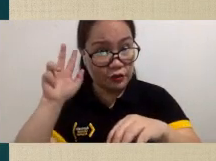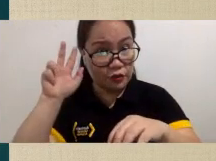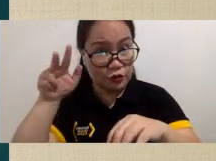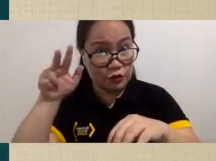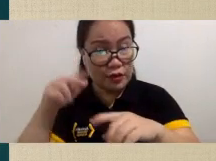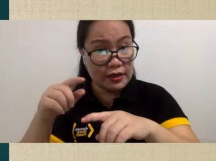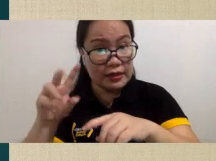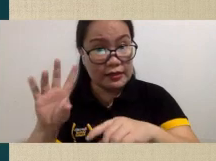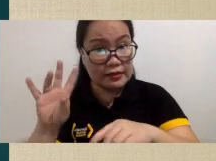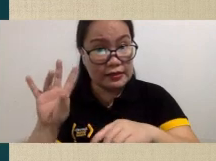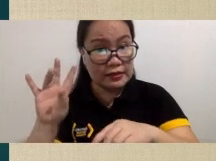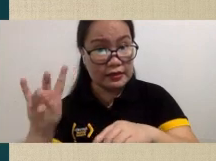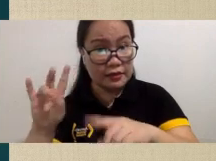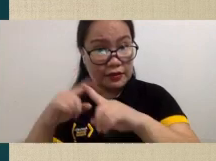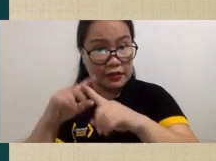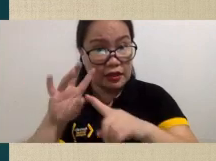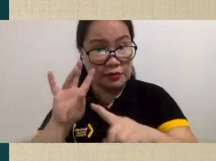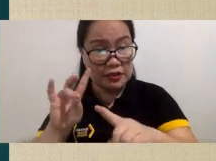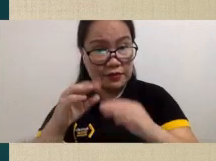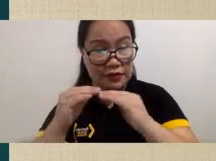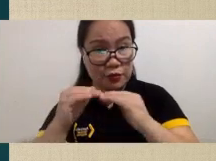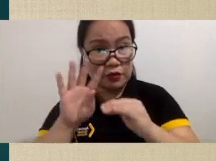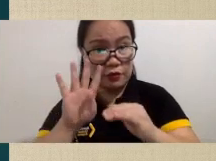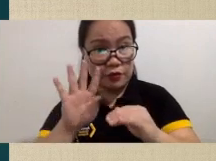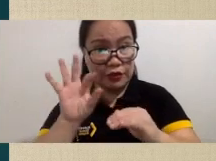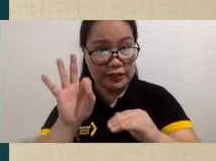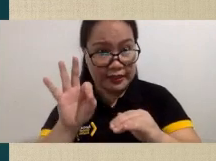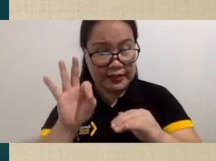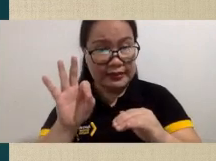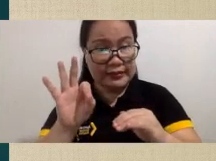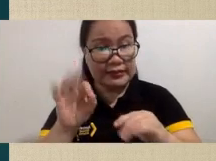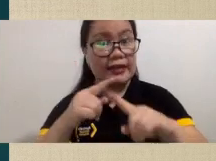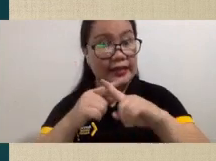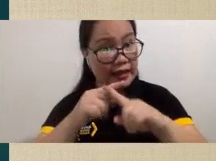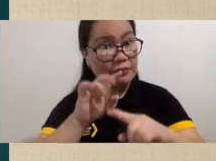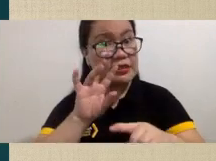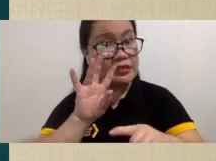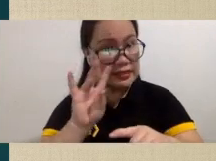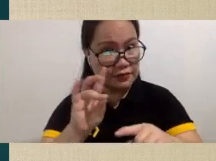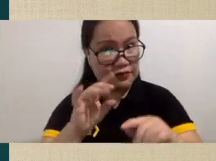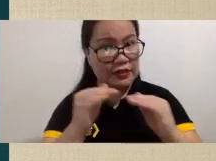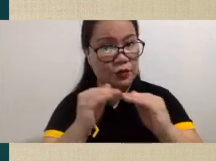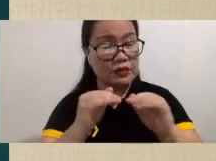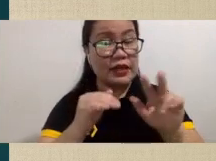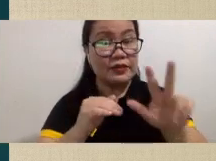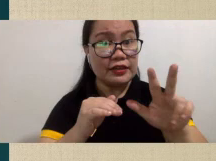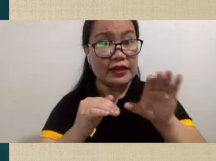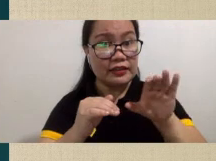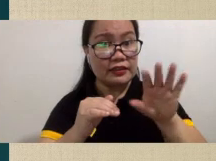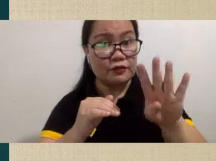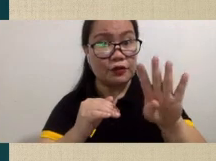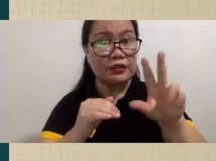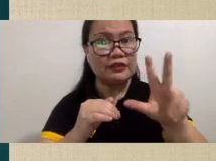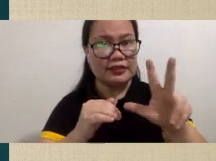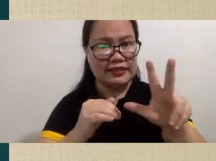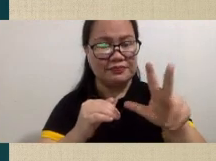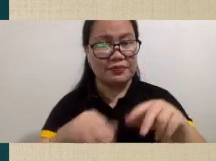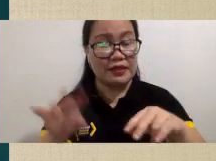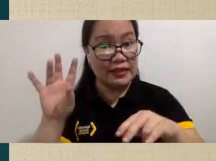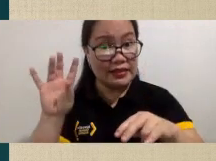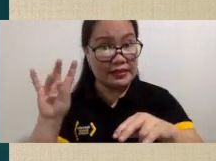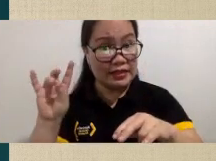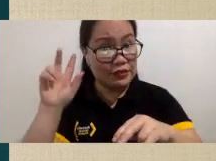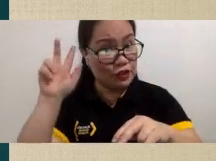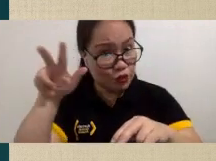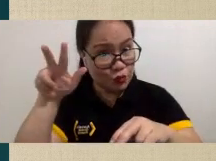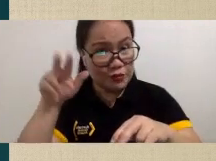have 7 times 7, 49 times 7, that is 343. So, 7 cube is